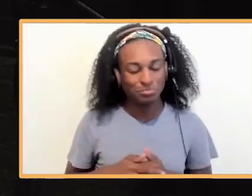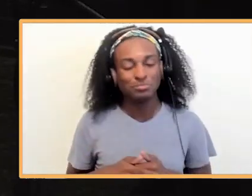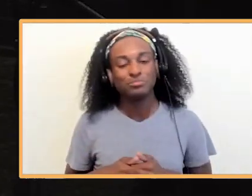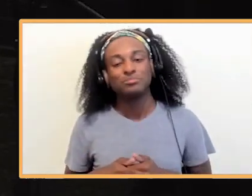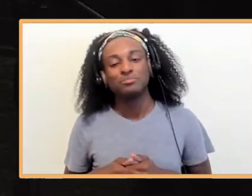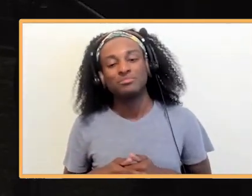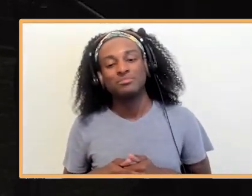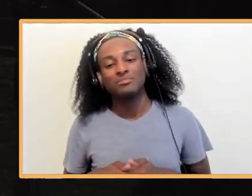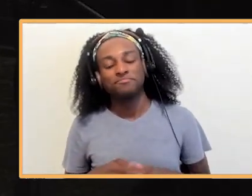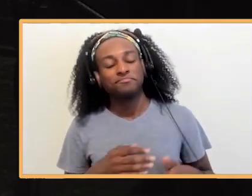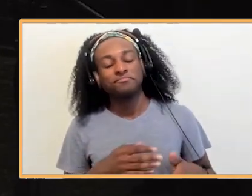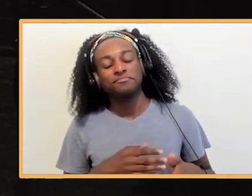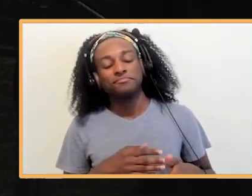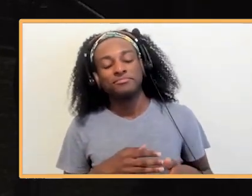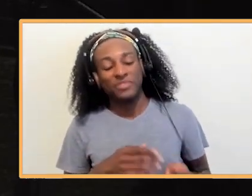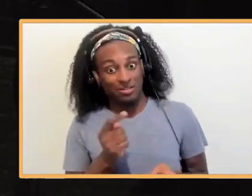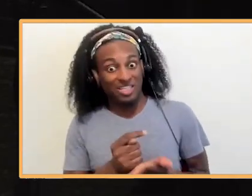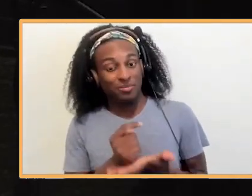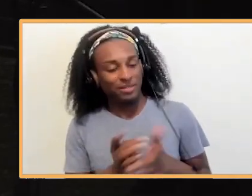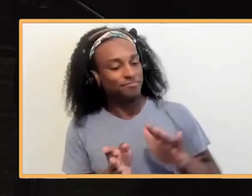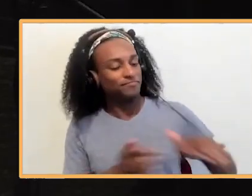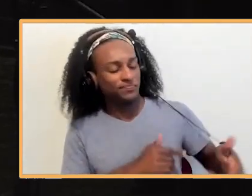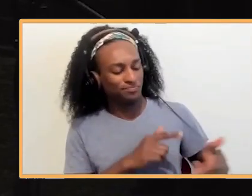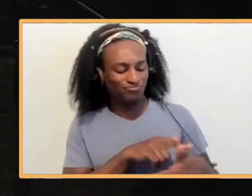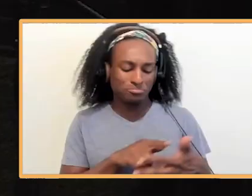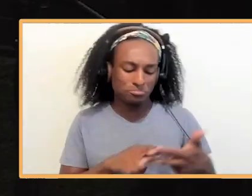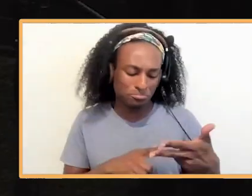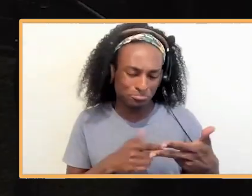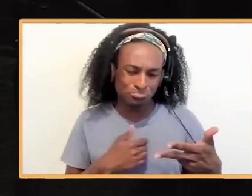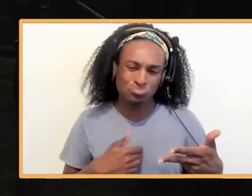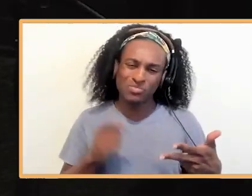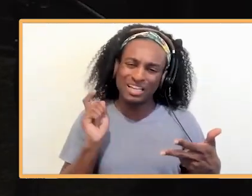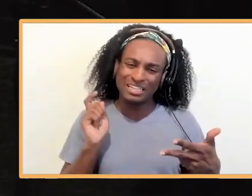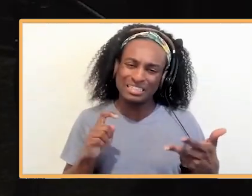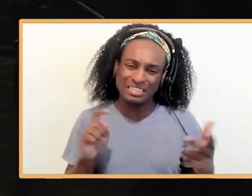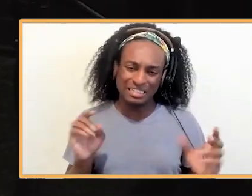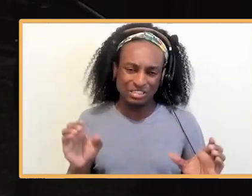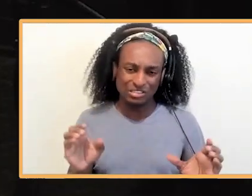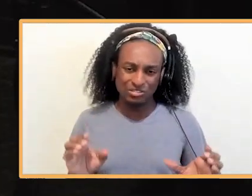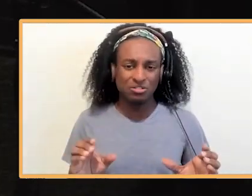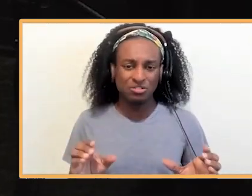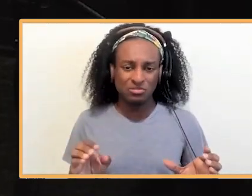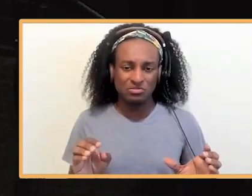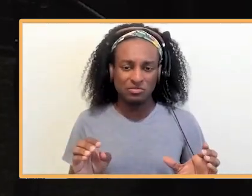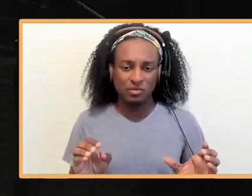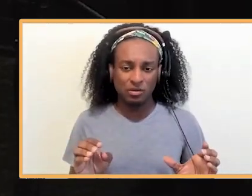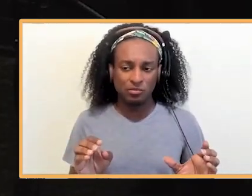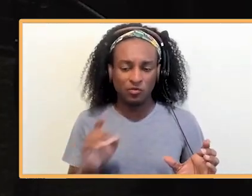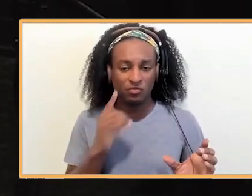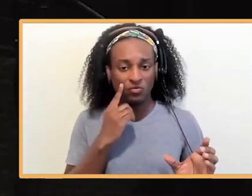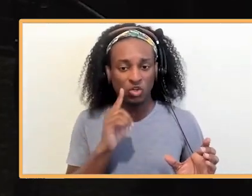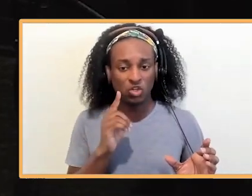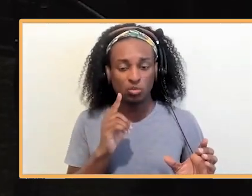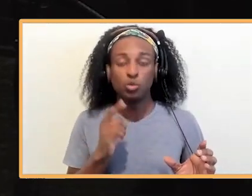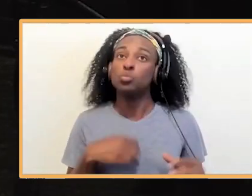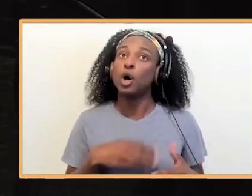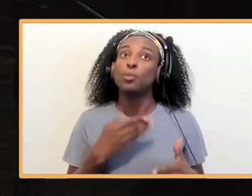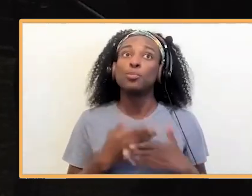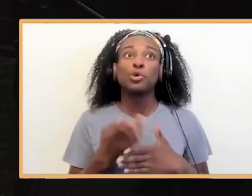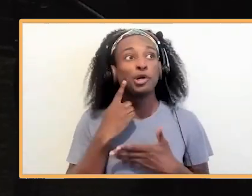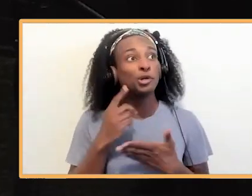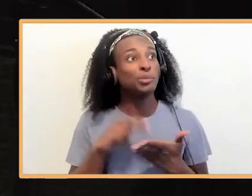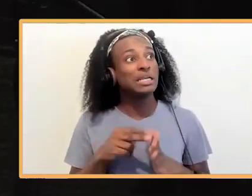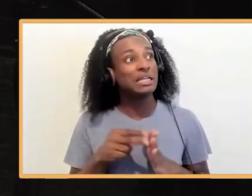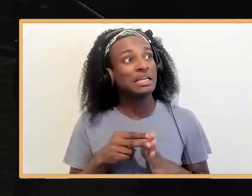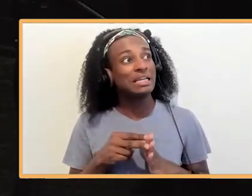besides go to therapy, what are the 3 things that I need to do to move out of well-meaning liberal to what is the